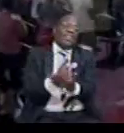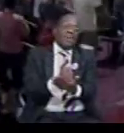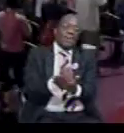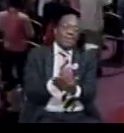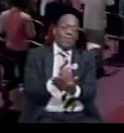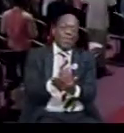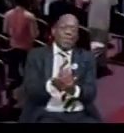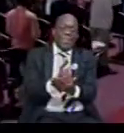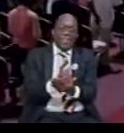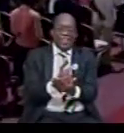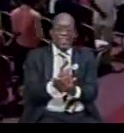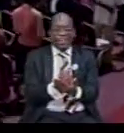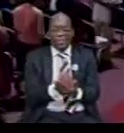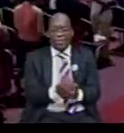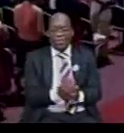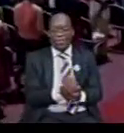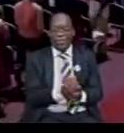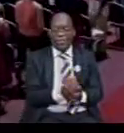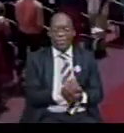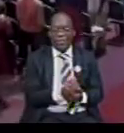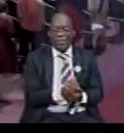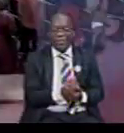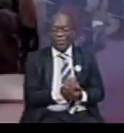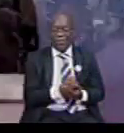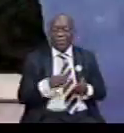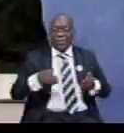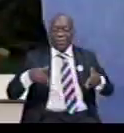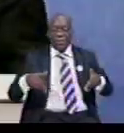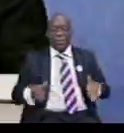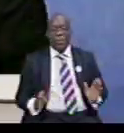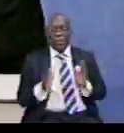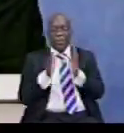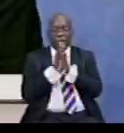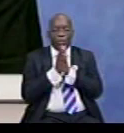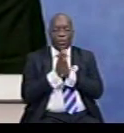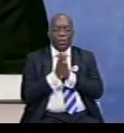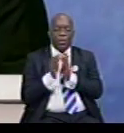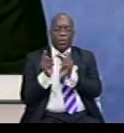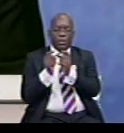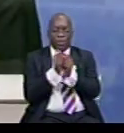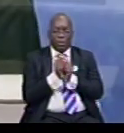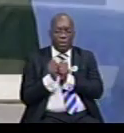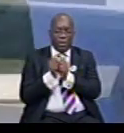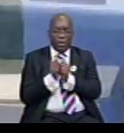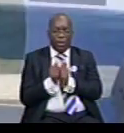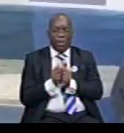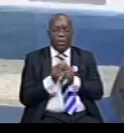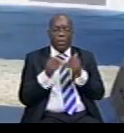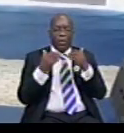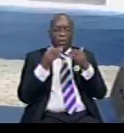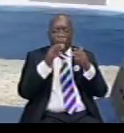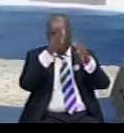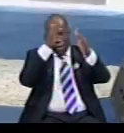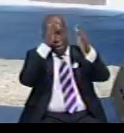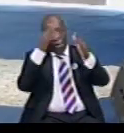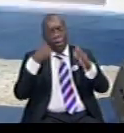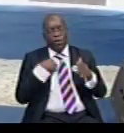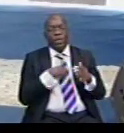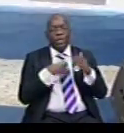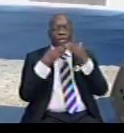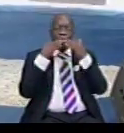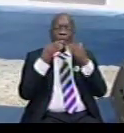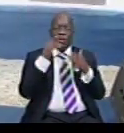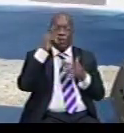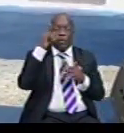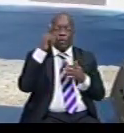Amen. Let's pray together. Father, we thank you today. We bless your name